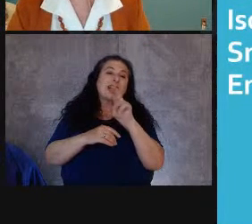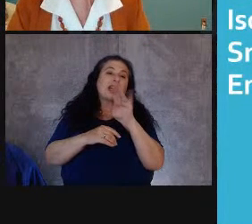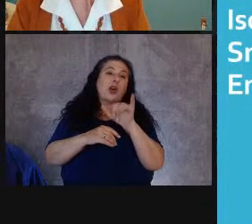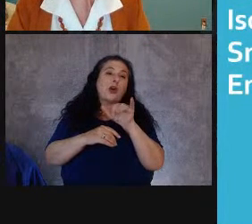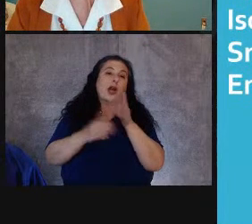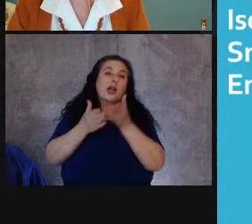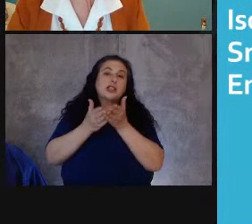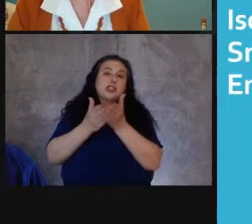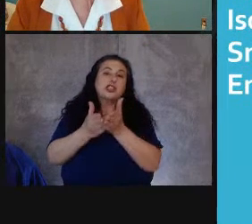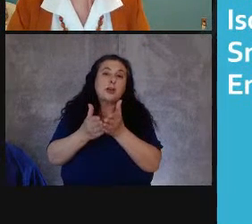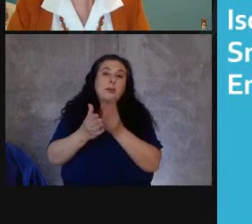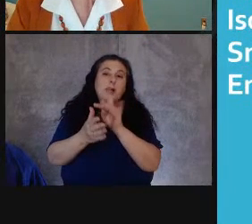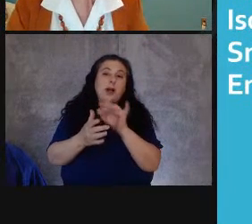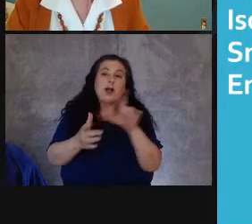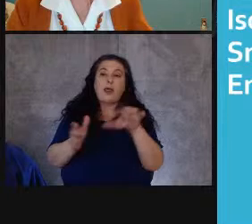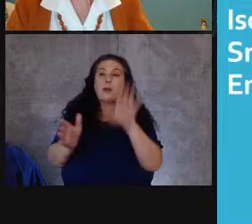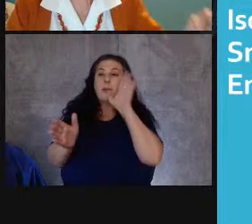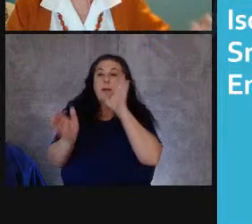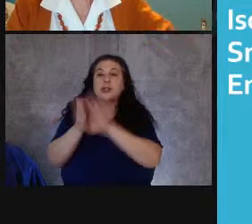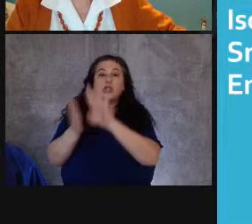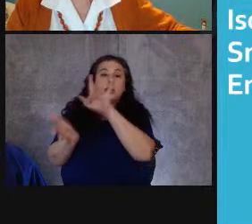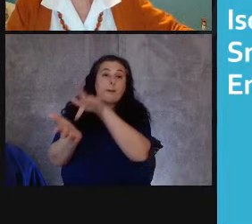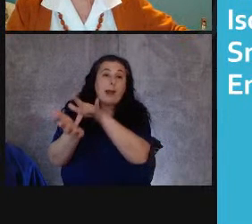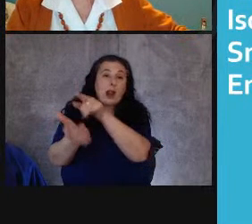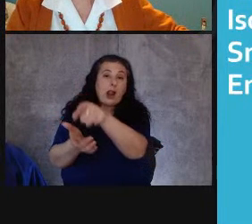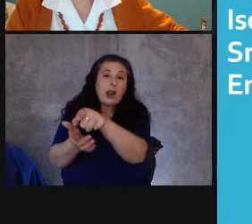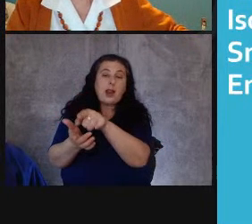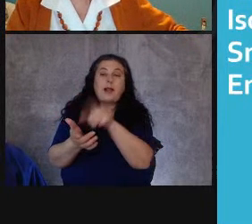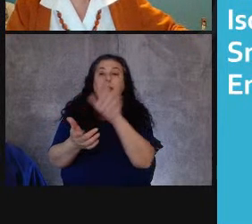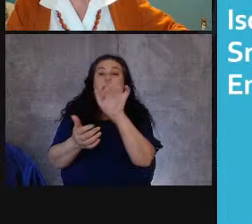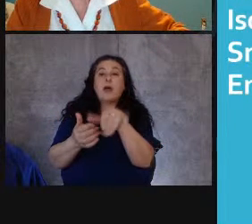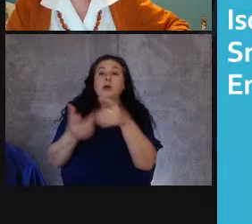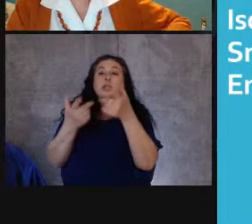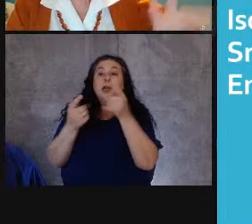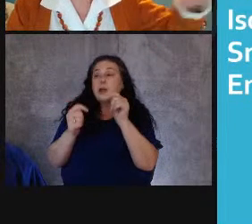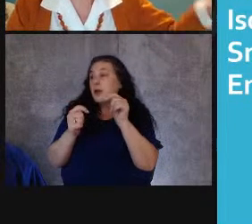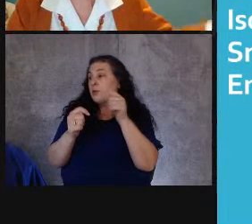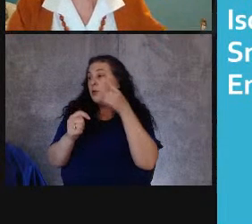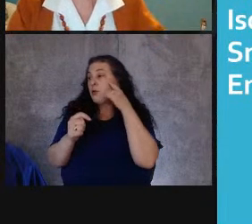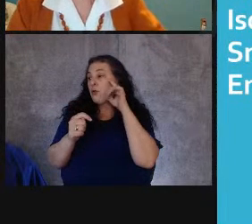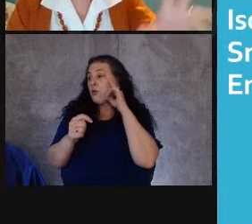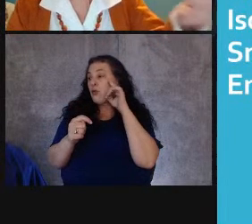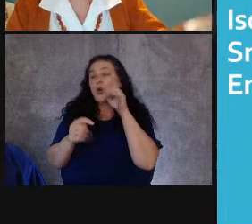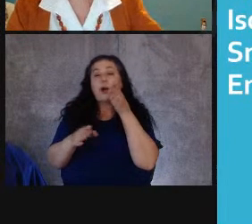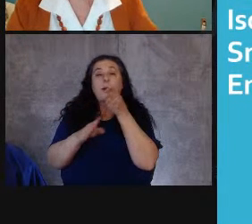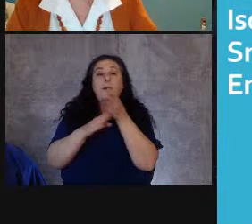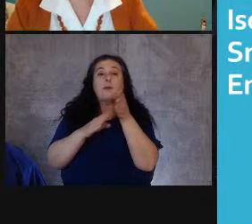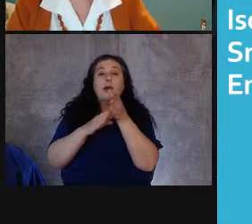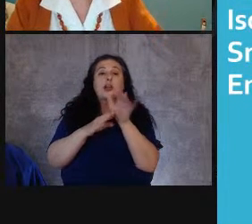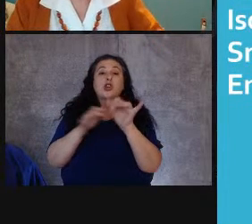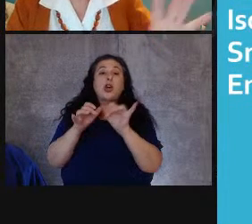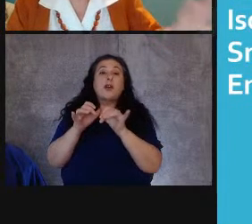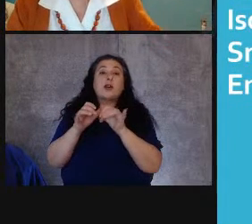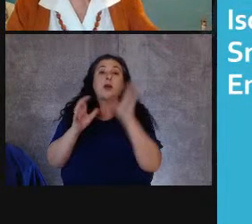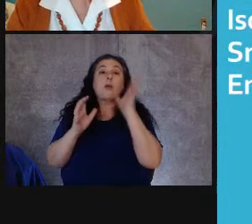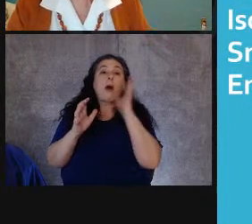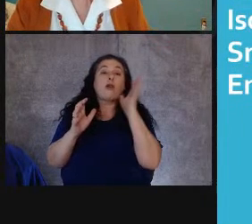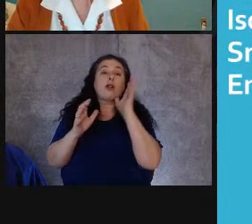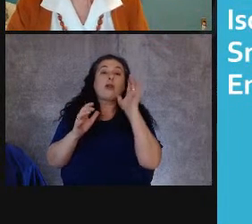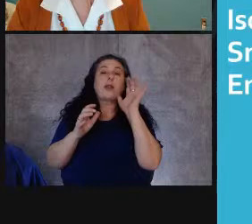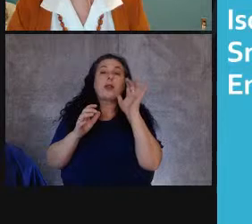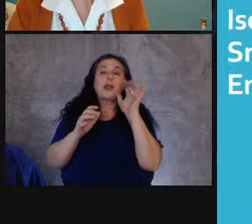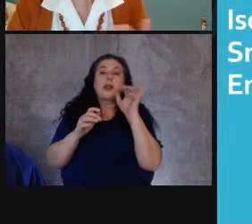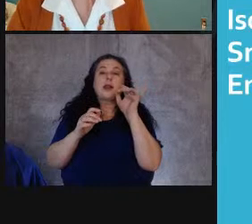is the other photograph I have in the center there, was an attempt it was a major engineering marvel that